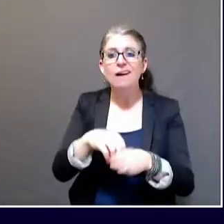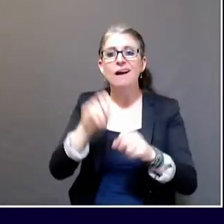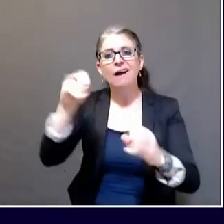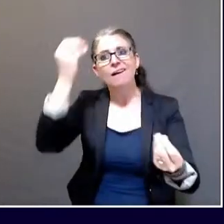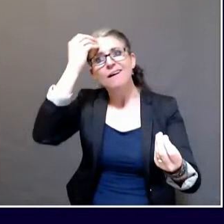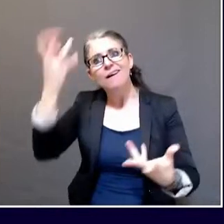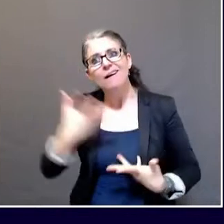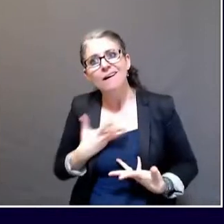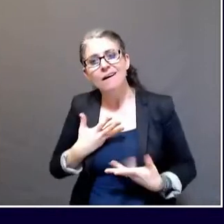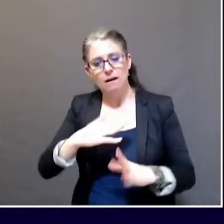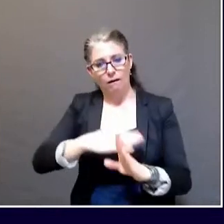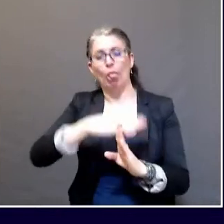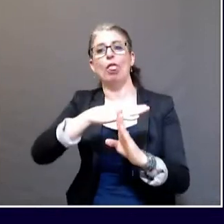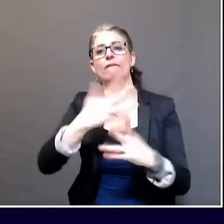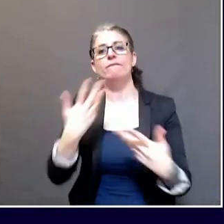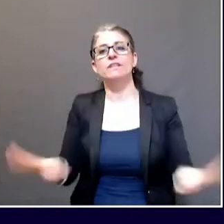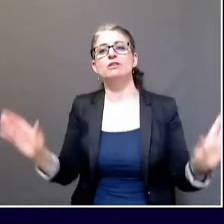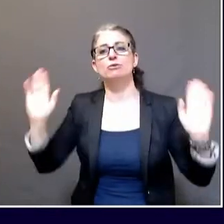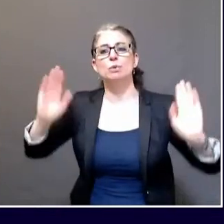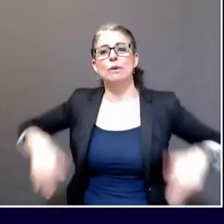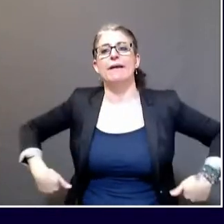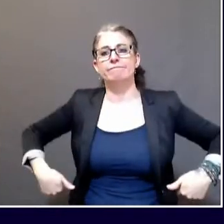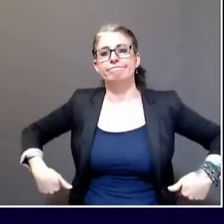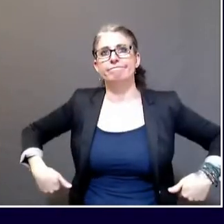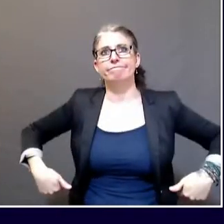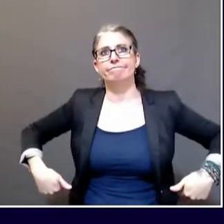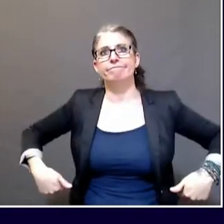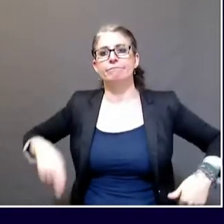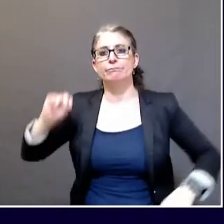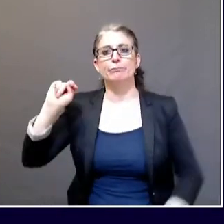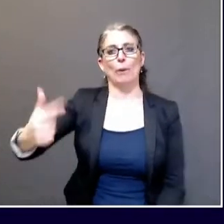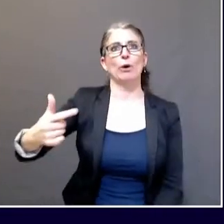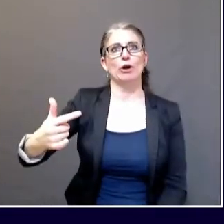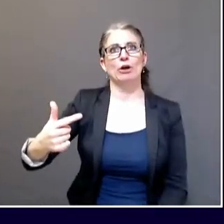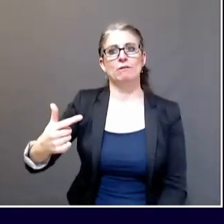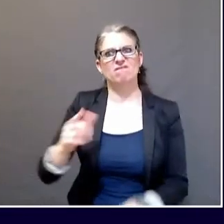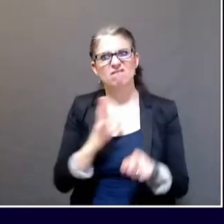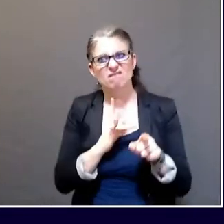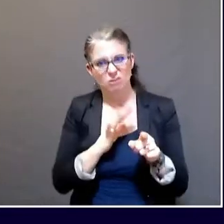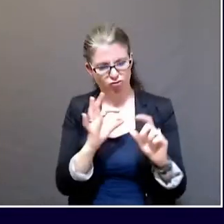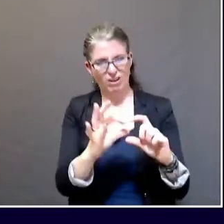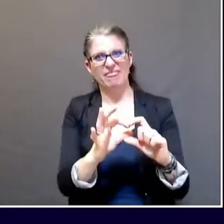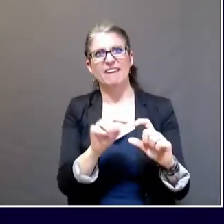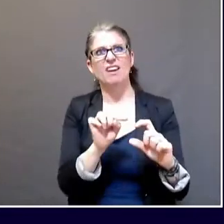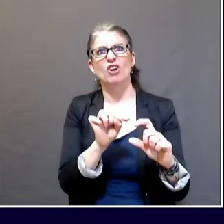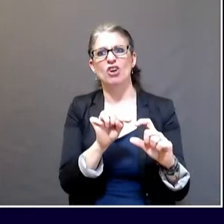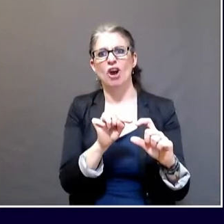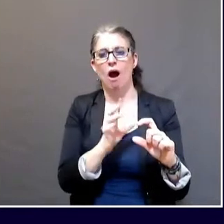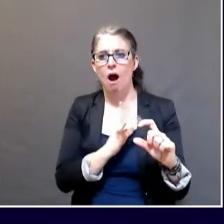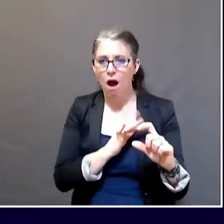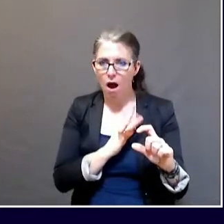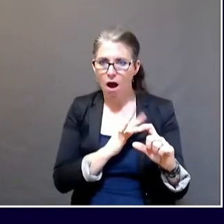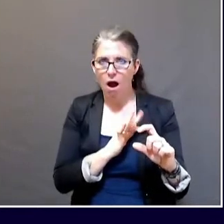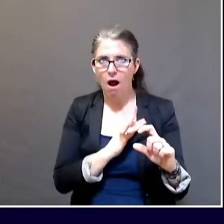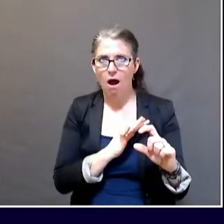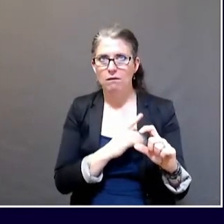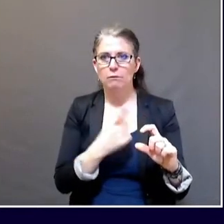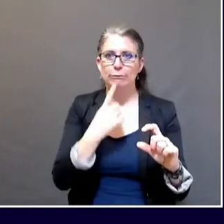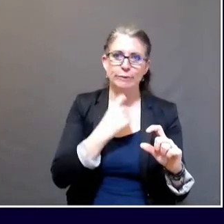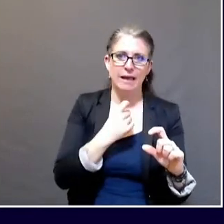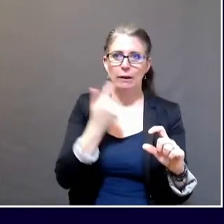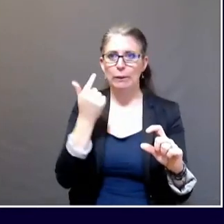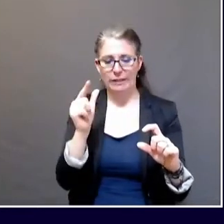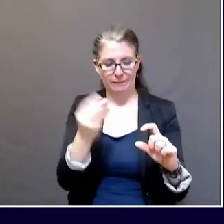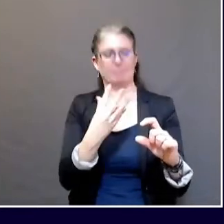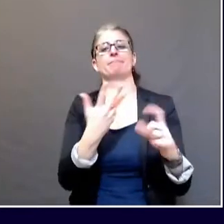red X. To the earlier question from Amy Brown, so no doses are used from that. And this is part of the